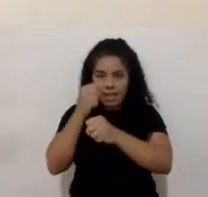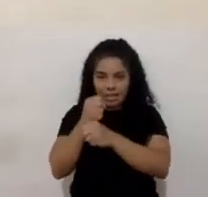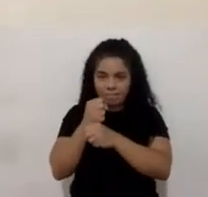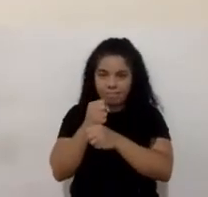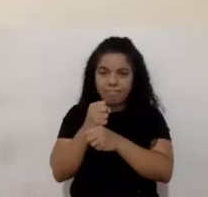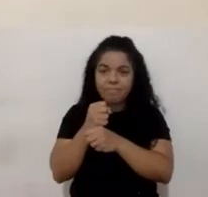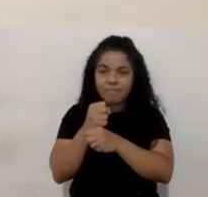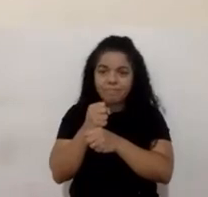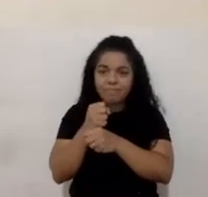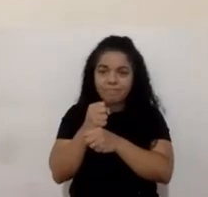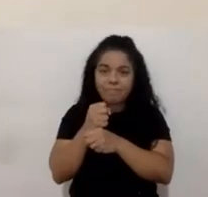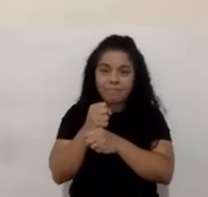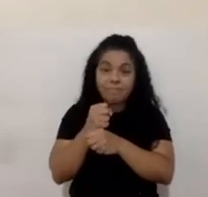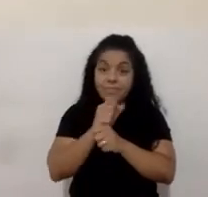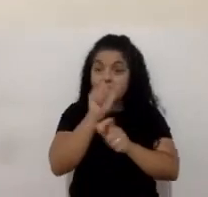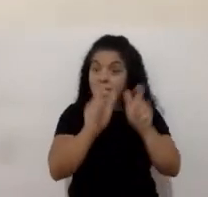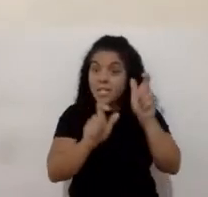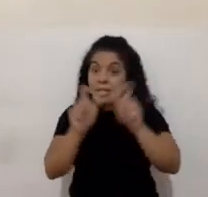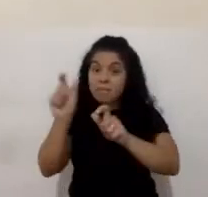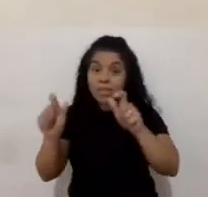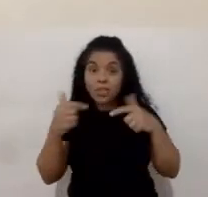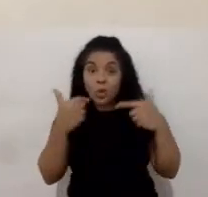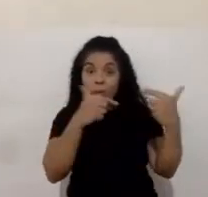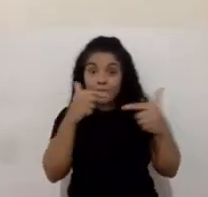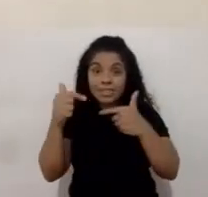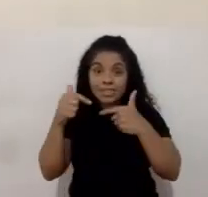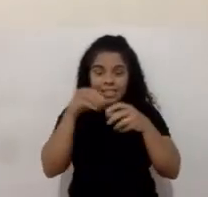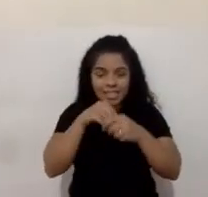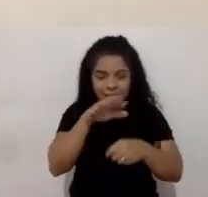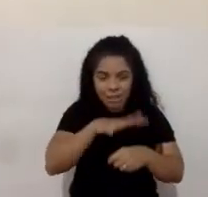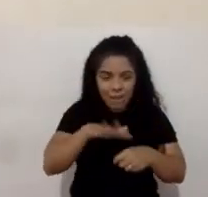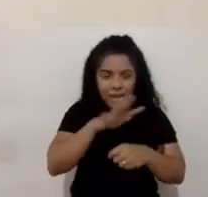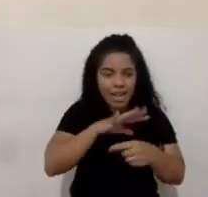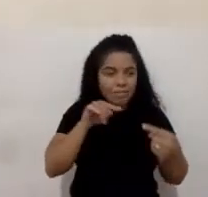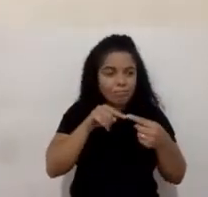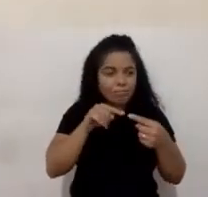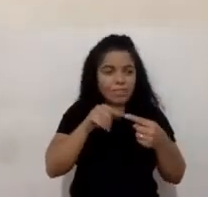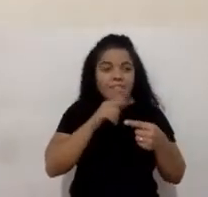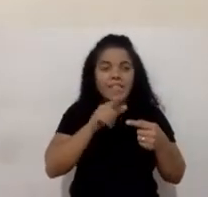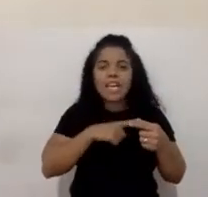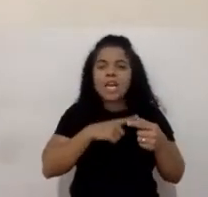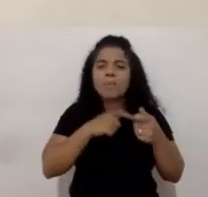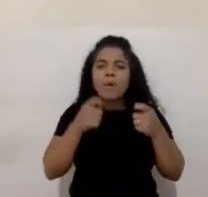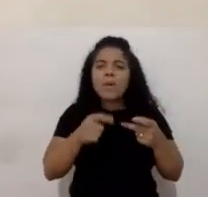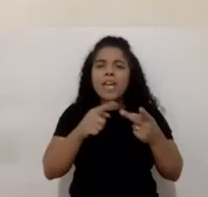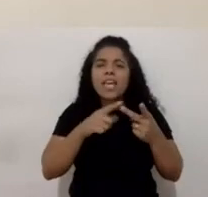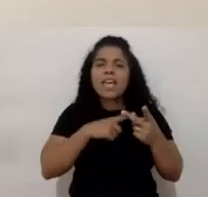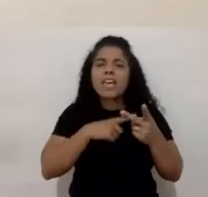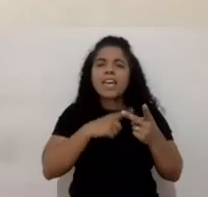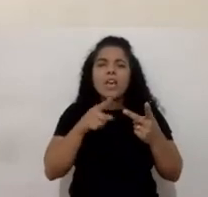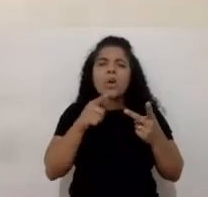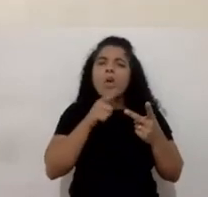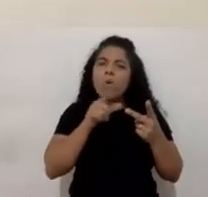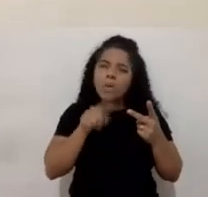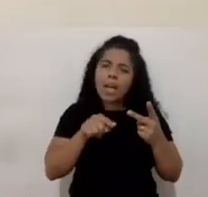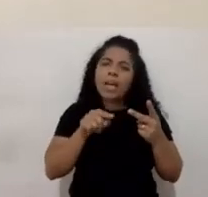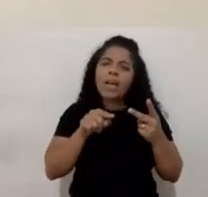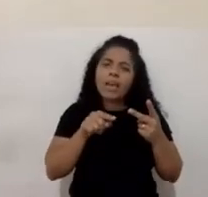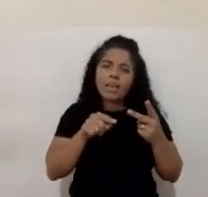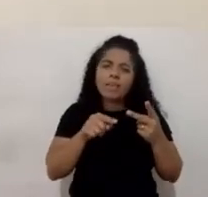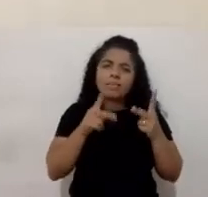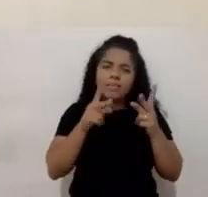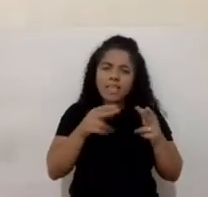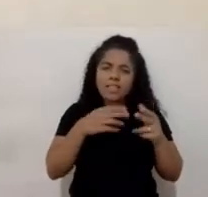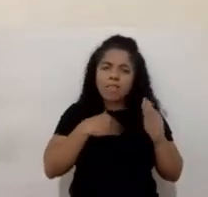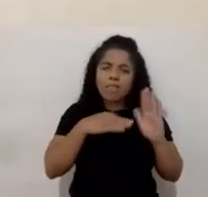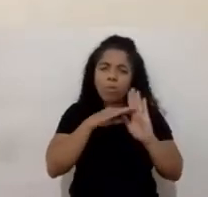and consistency across things, let's say, can do kind of reviews of are we testing the right things? Is everything